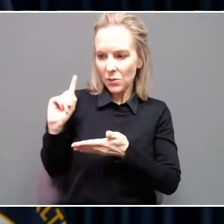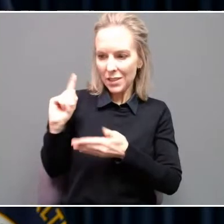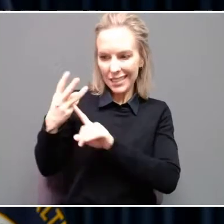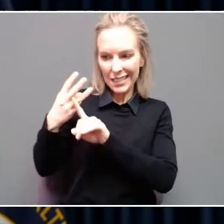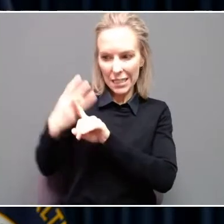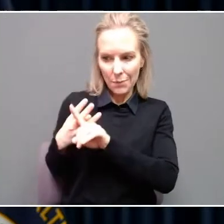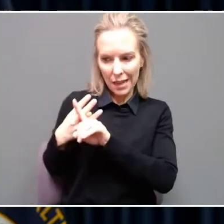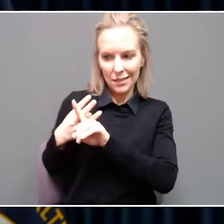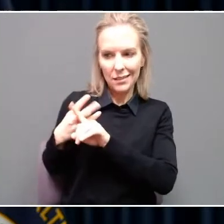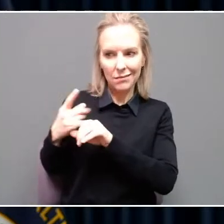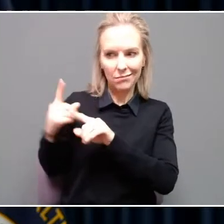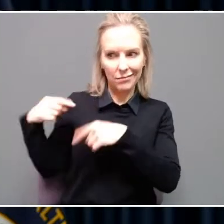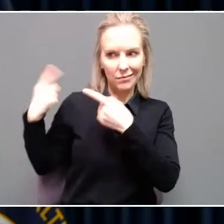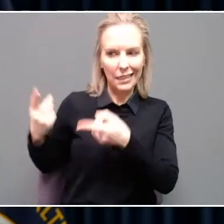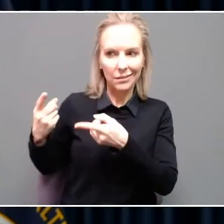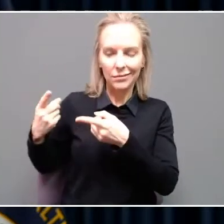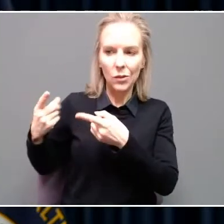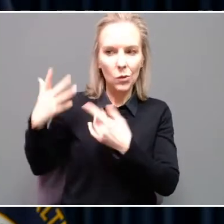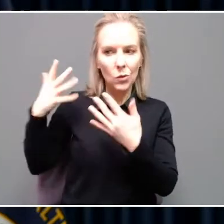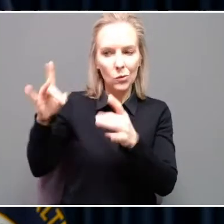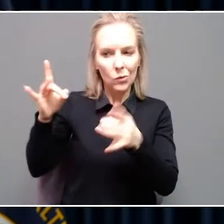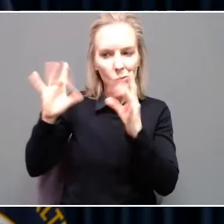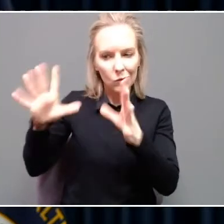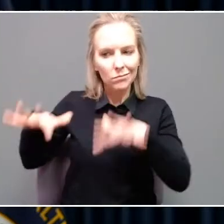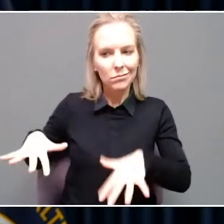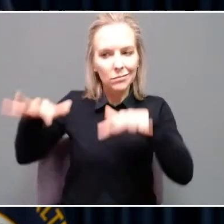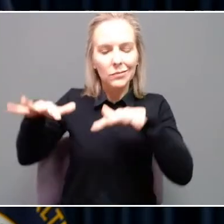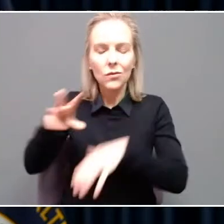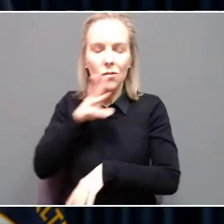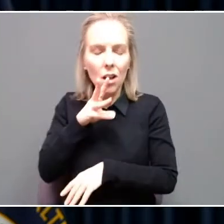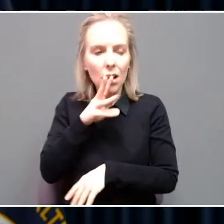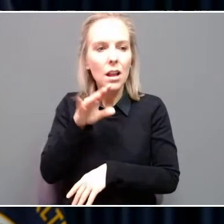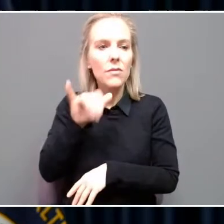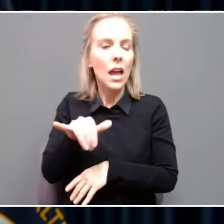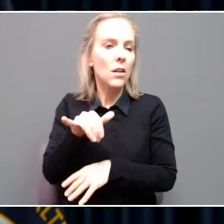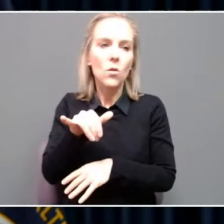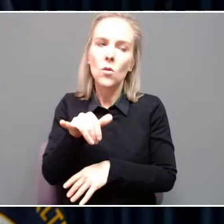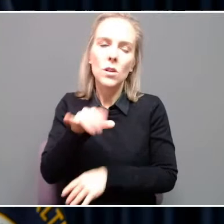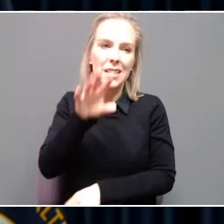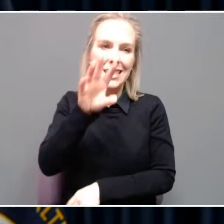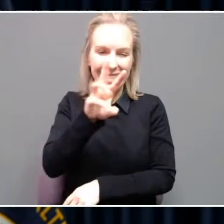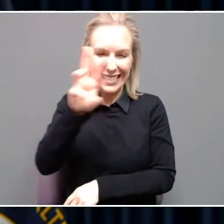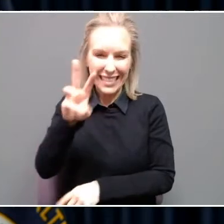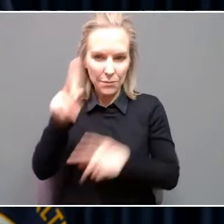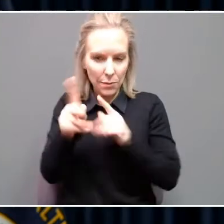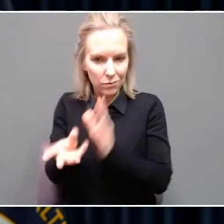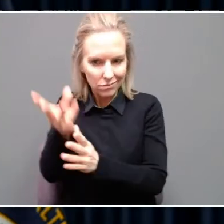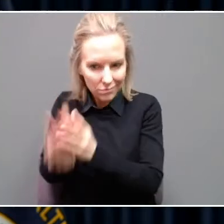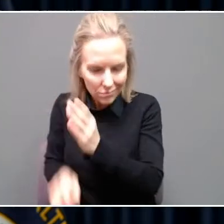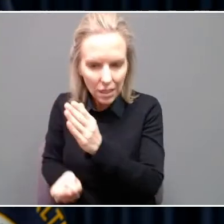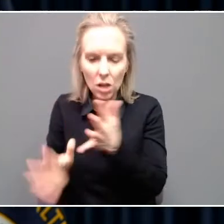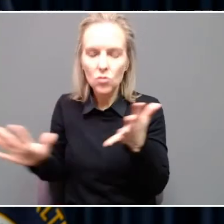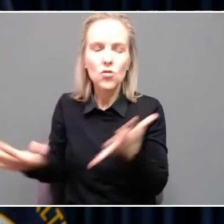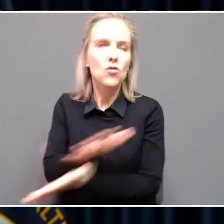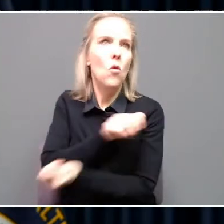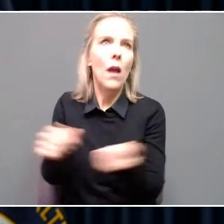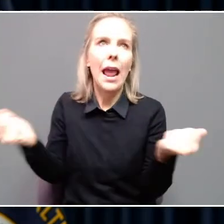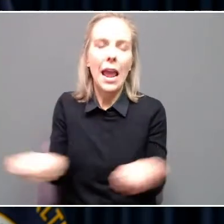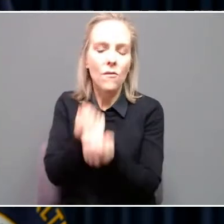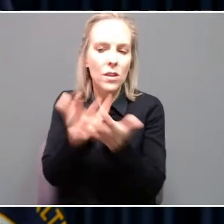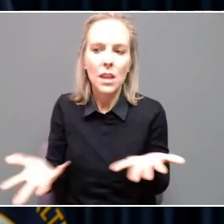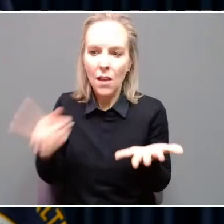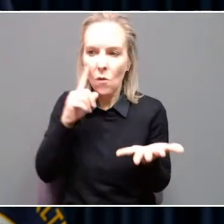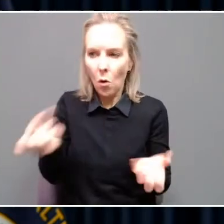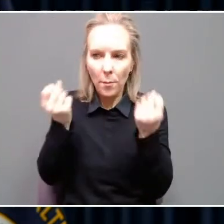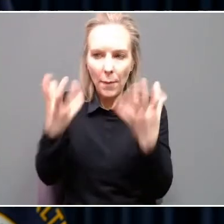flooding took 44 lives and destroyed virtually everything for thousands of